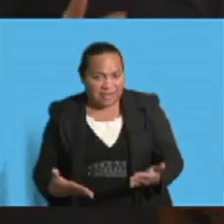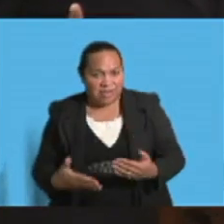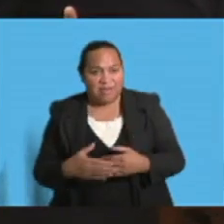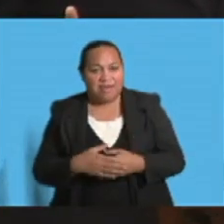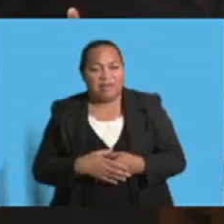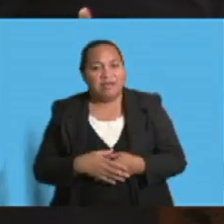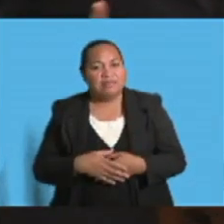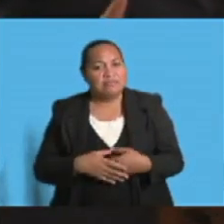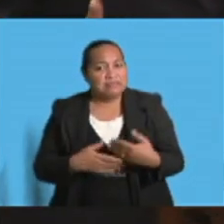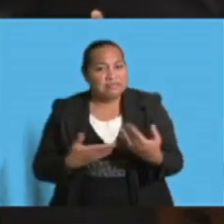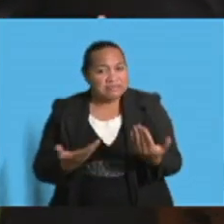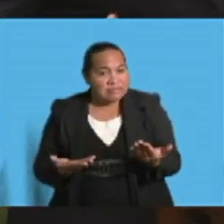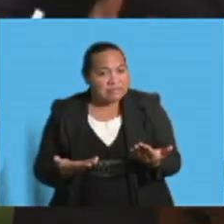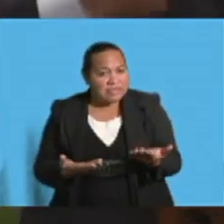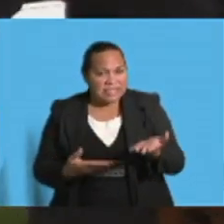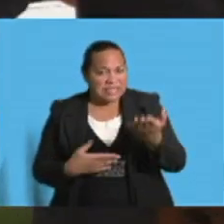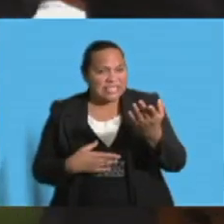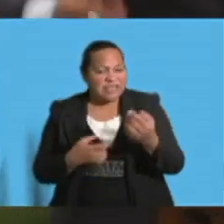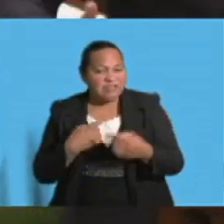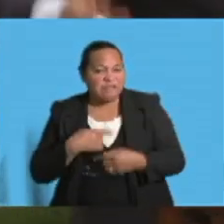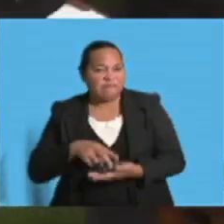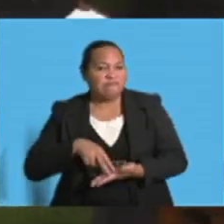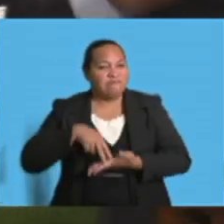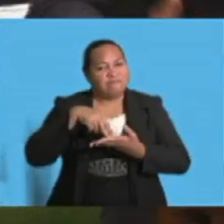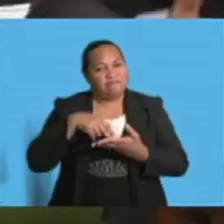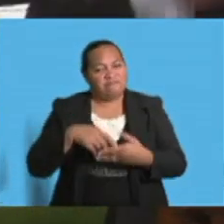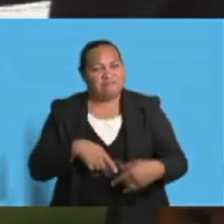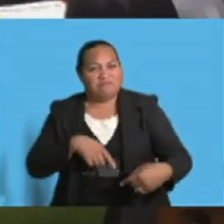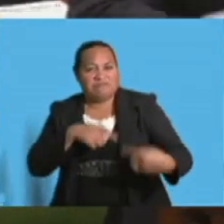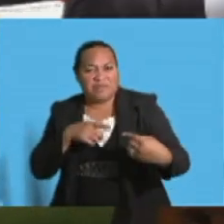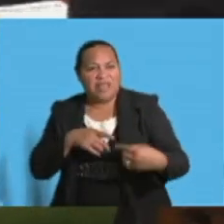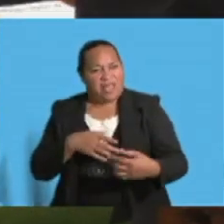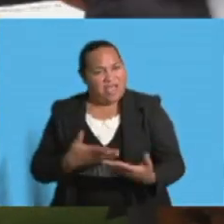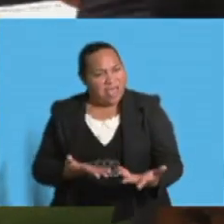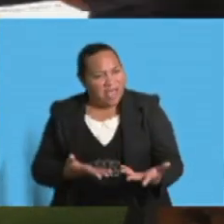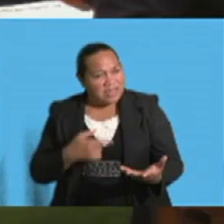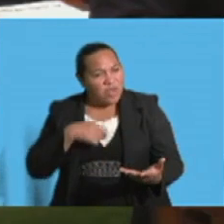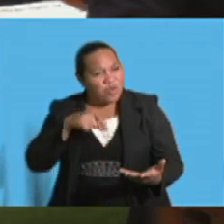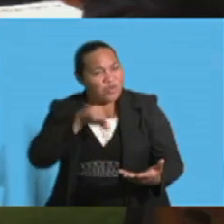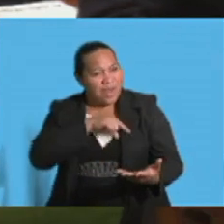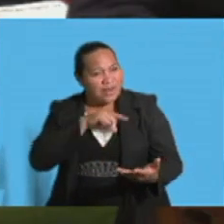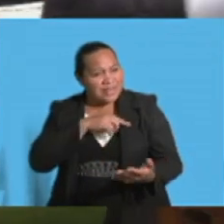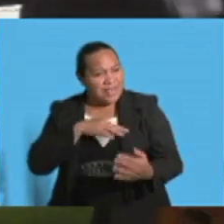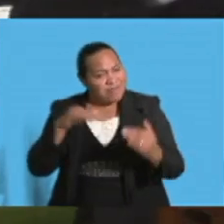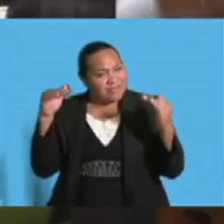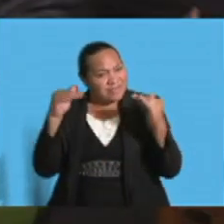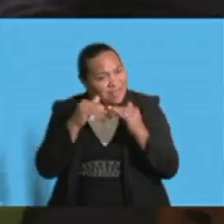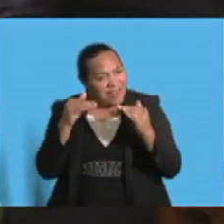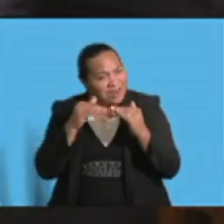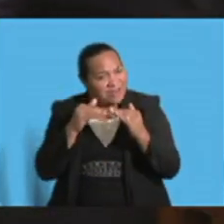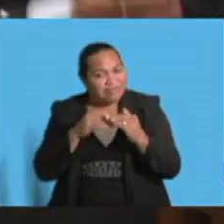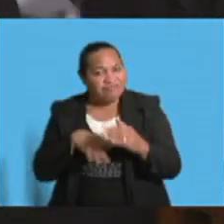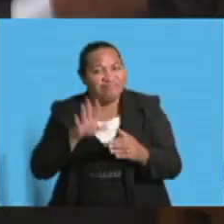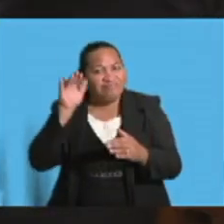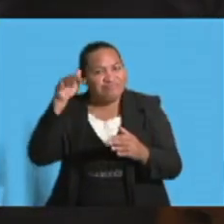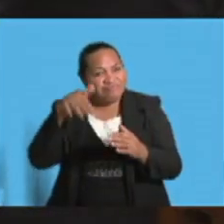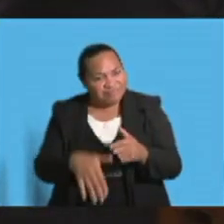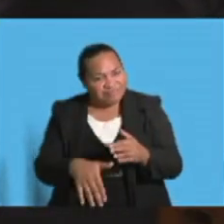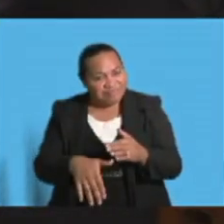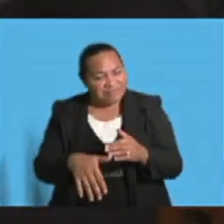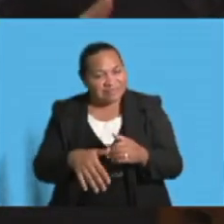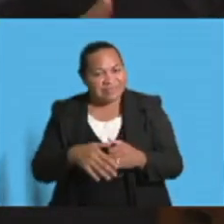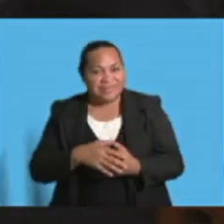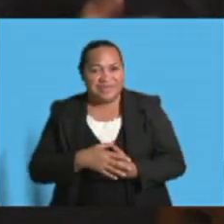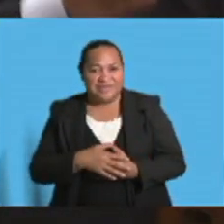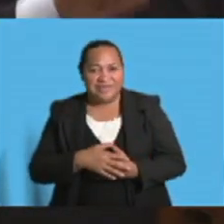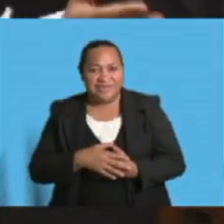this again, Madam Speaker, a defiance. Is a particular quality of standard that's been dropped, Madam Speaker. It is, Madam Speaker, it's dropped.